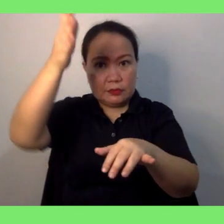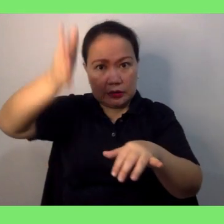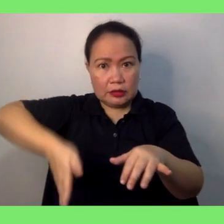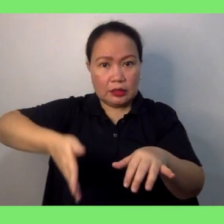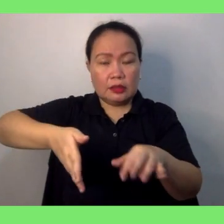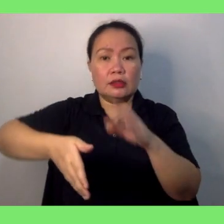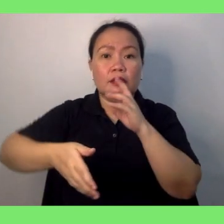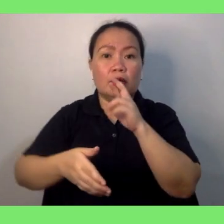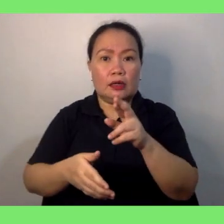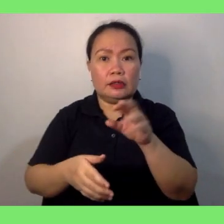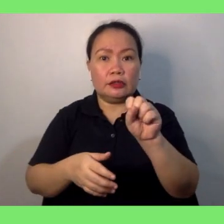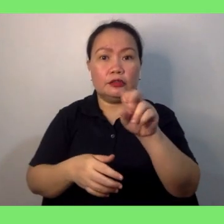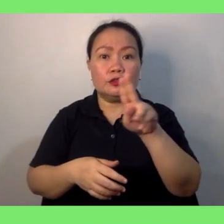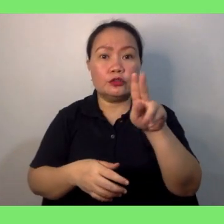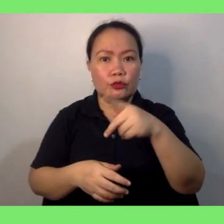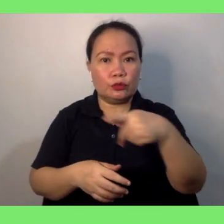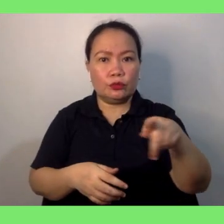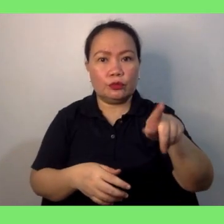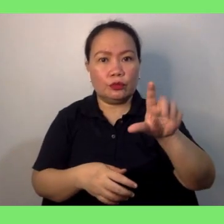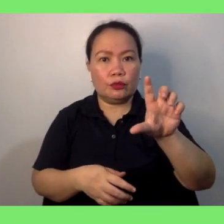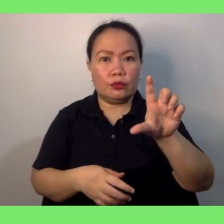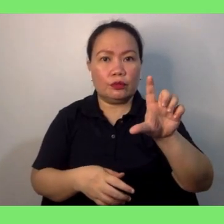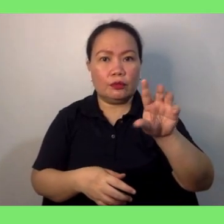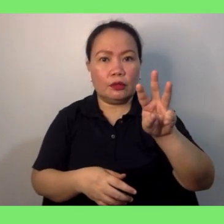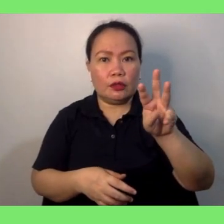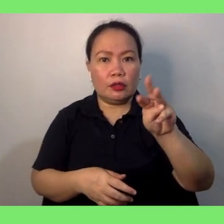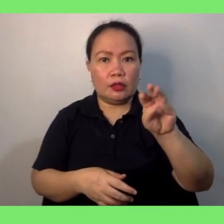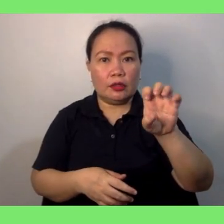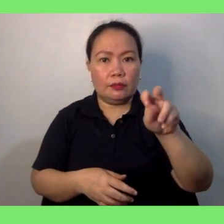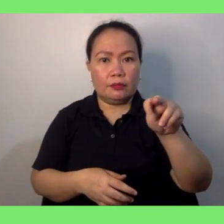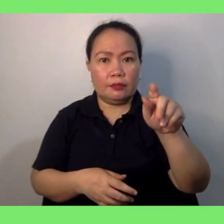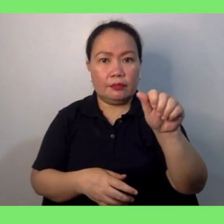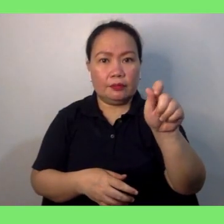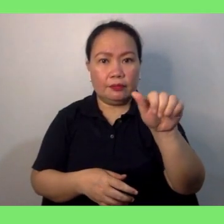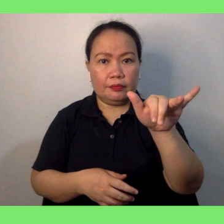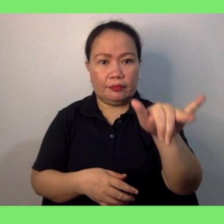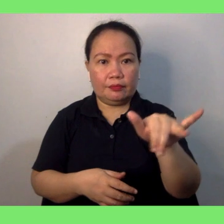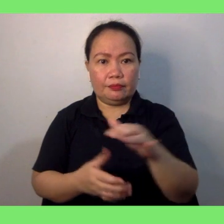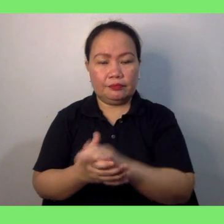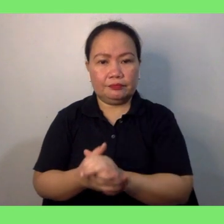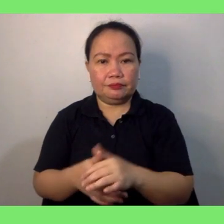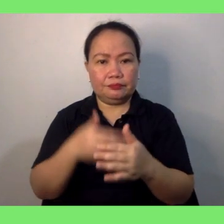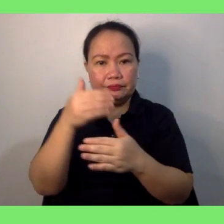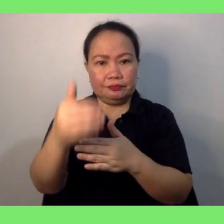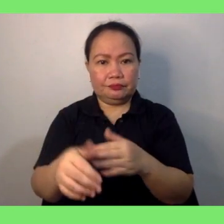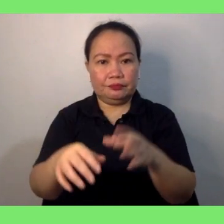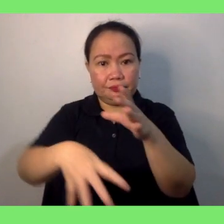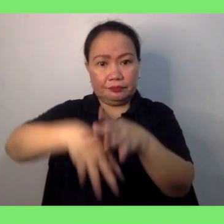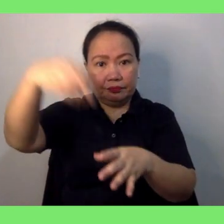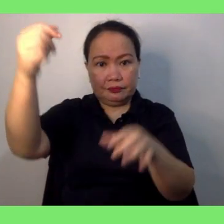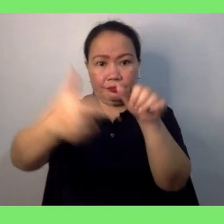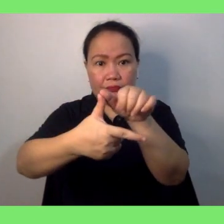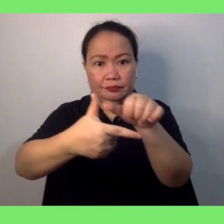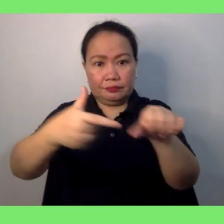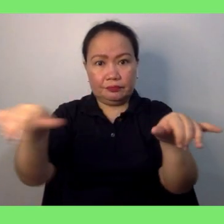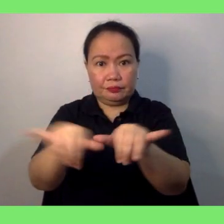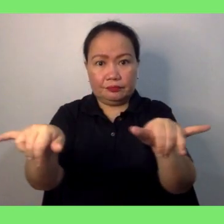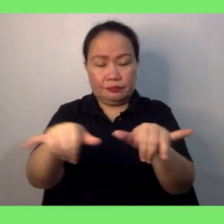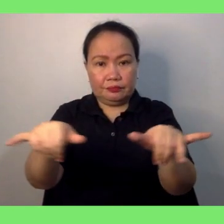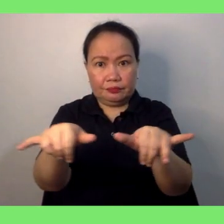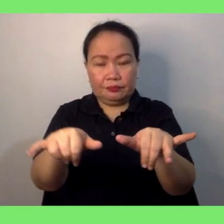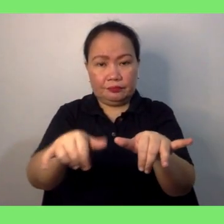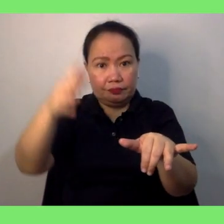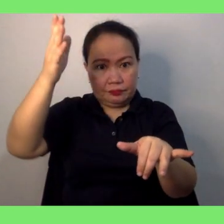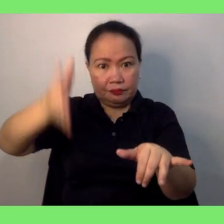are supplementary. Next, exterior angles on the same side. So, let's get an example. Angle 2 and